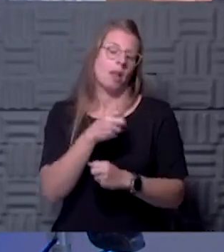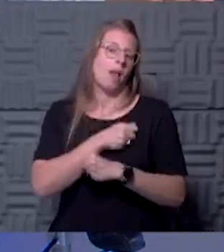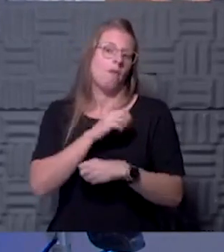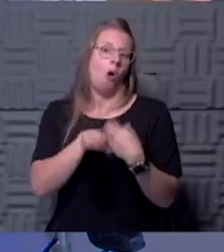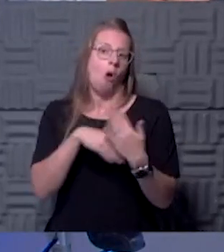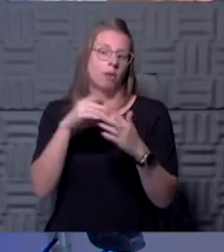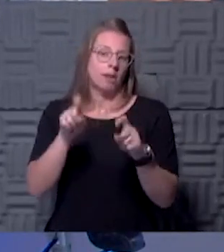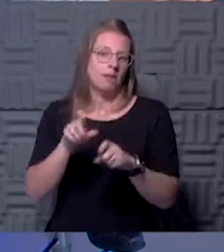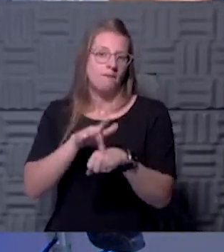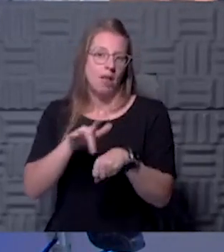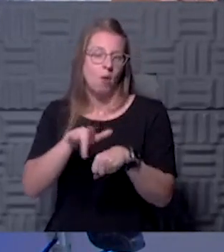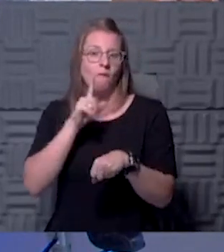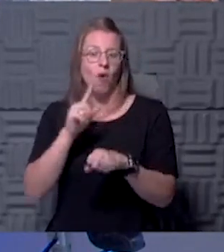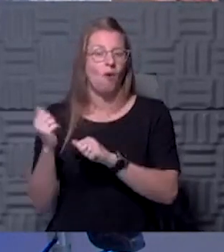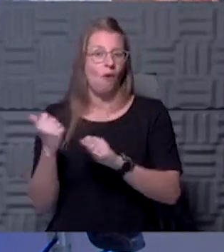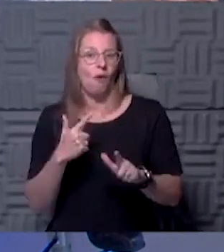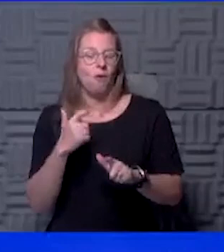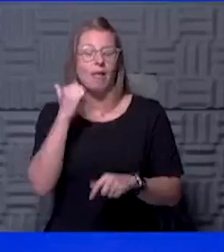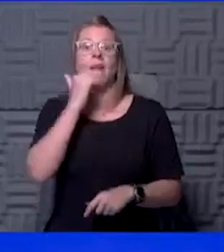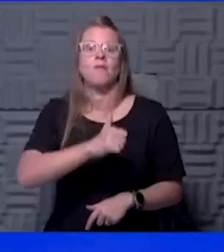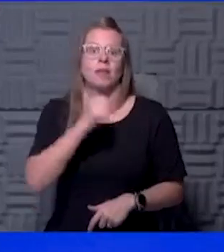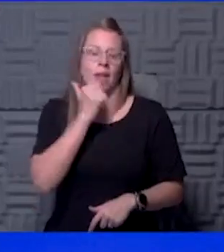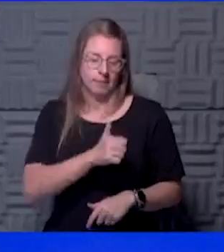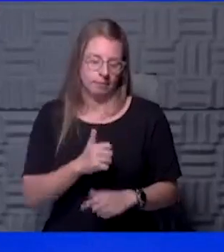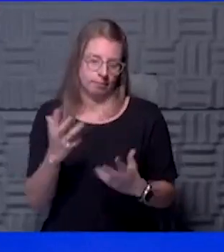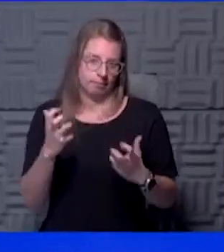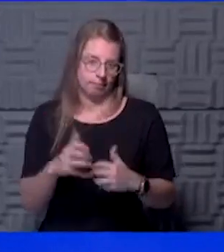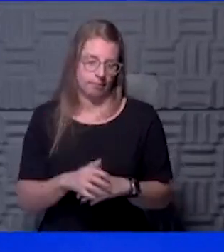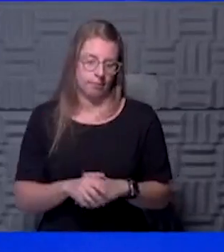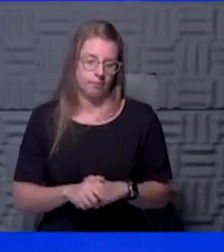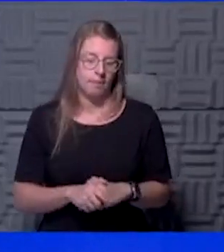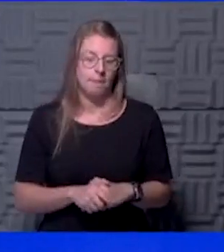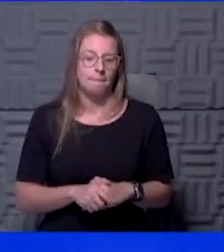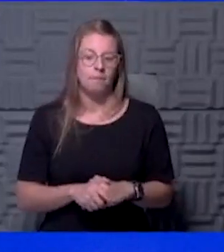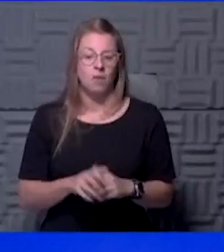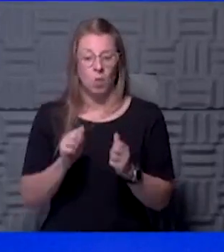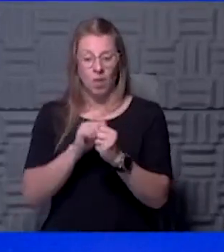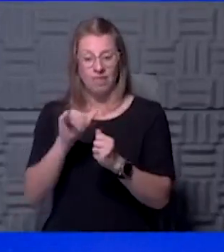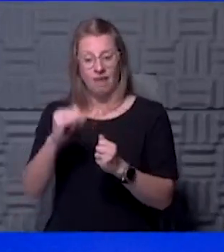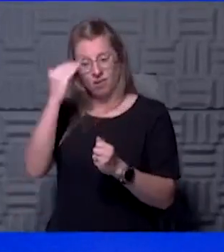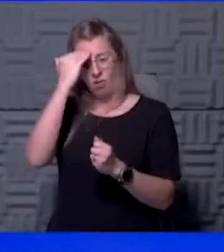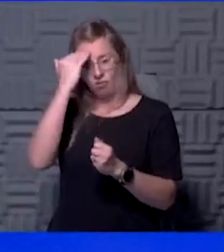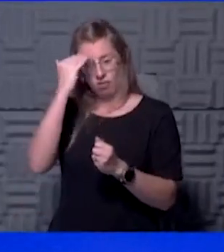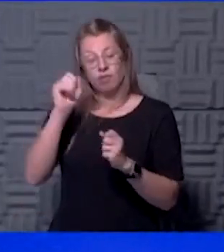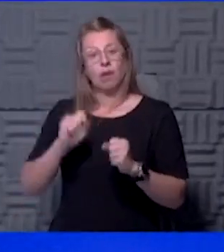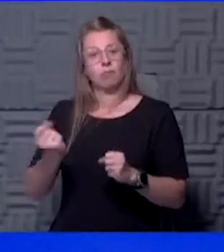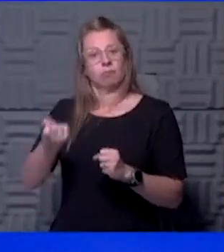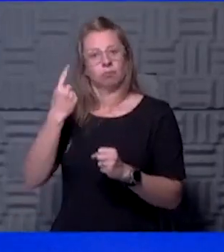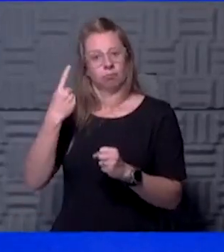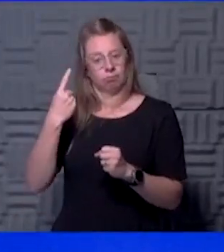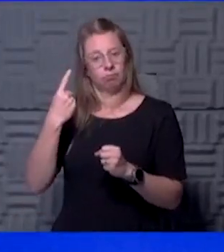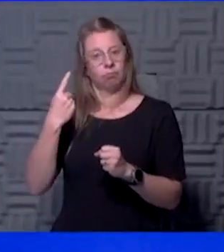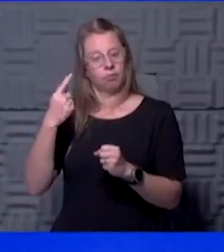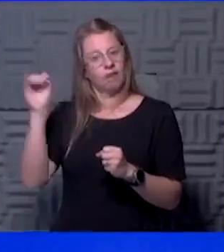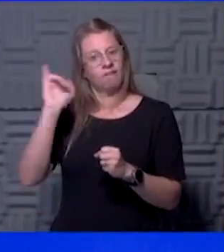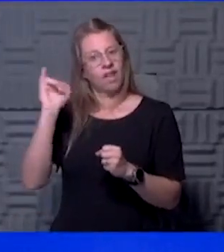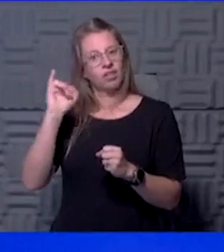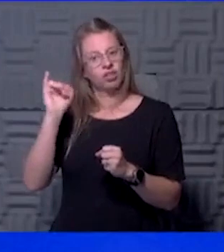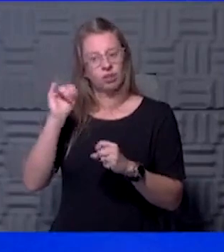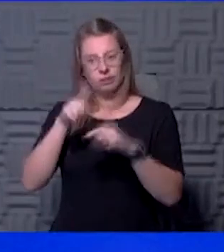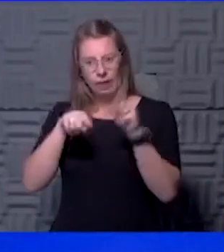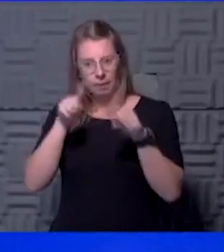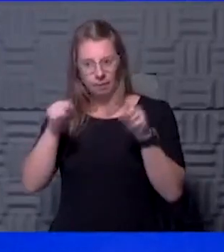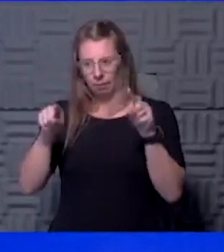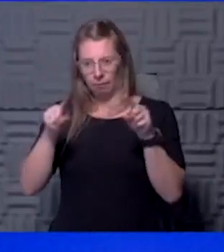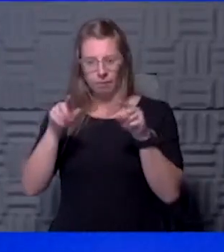testing available for everybody almost every day. With that knowledge, you can really get a handle on what the infection dynamics